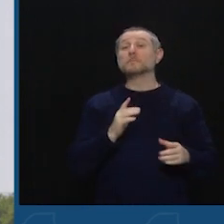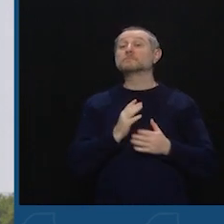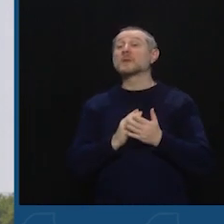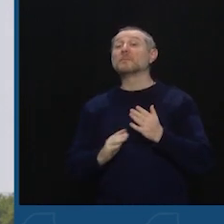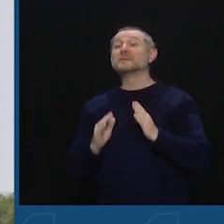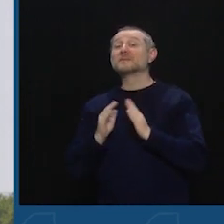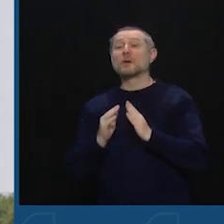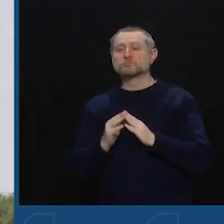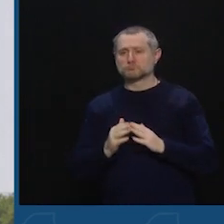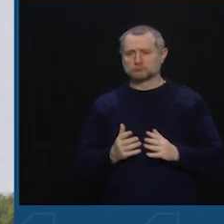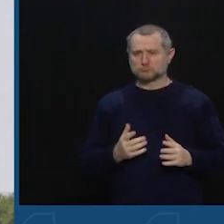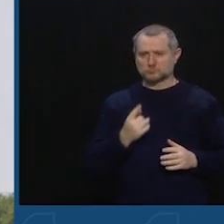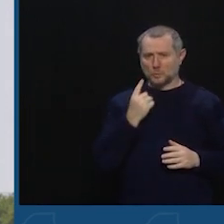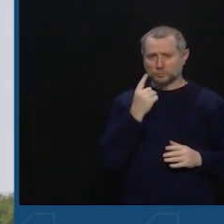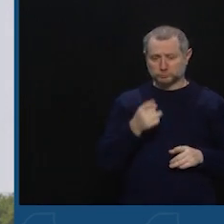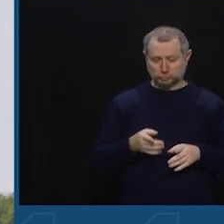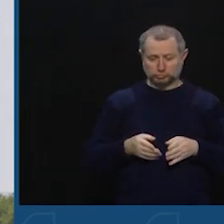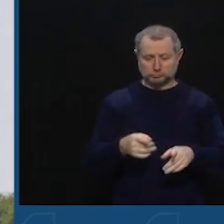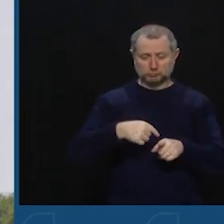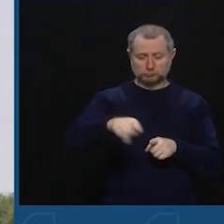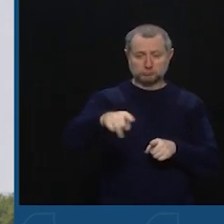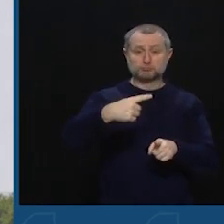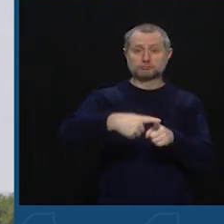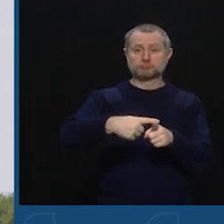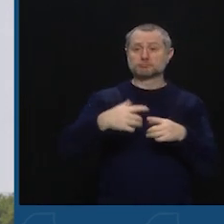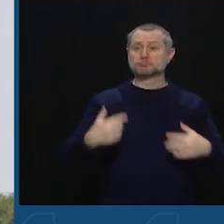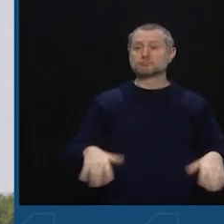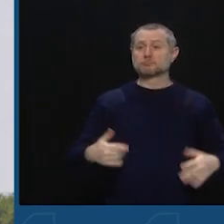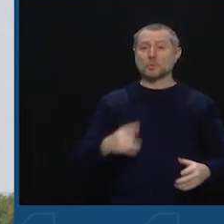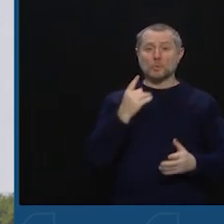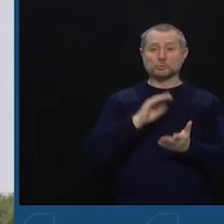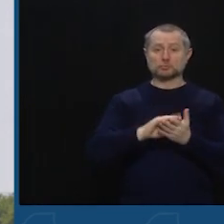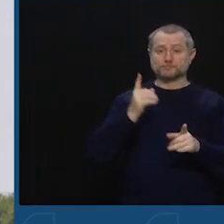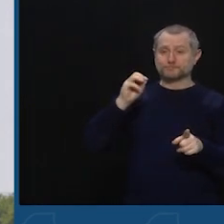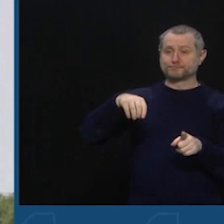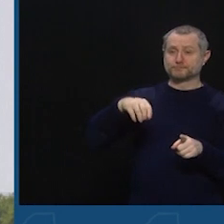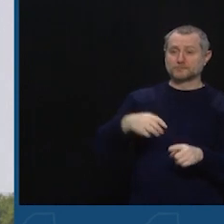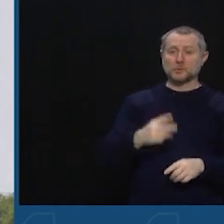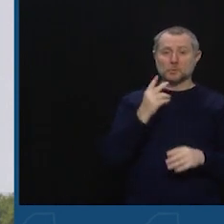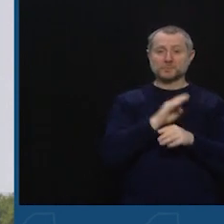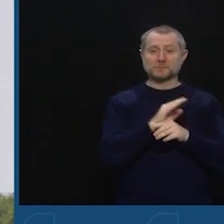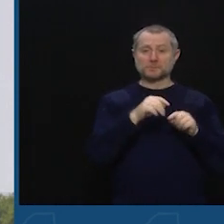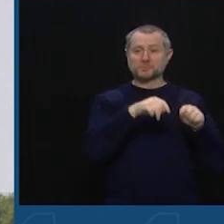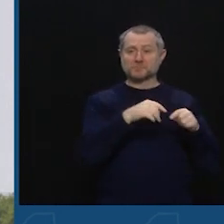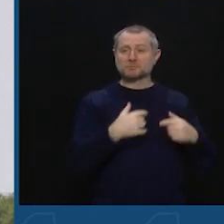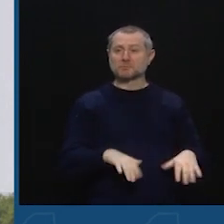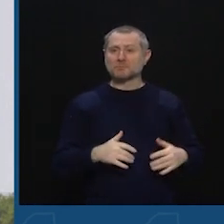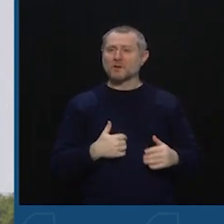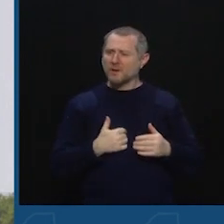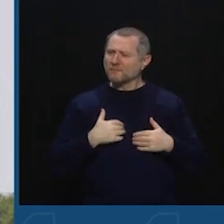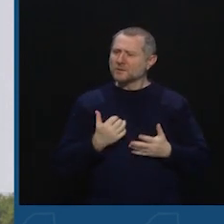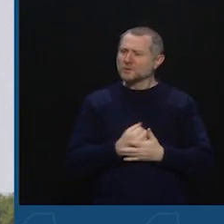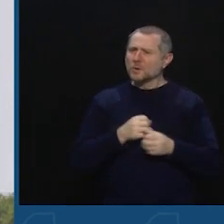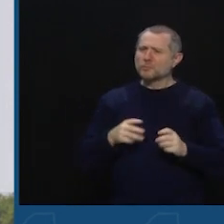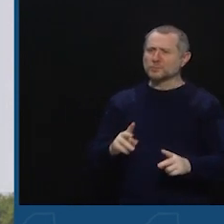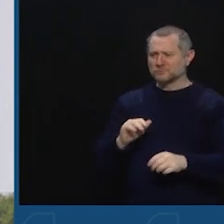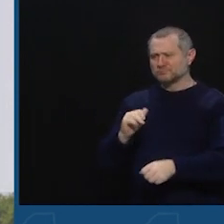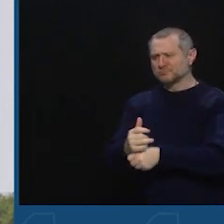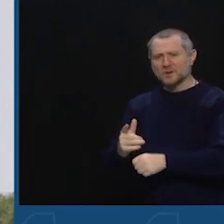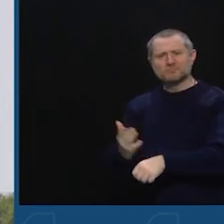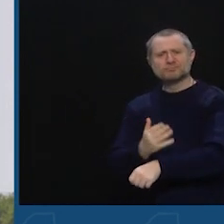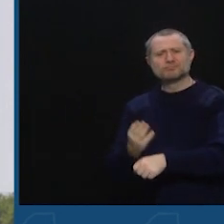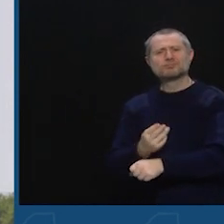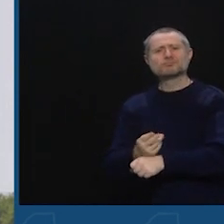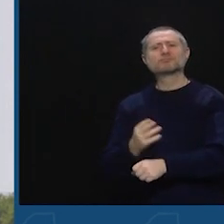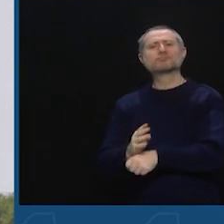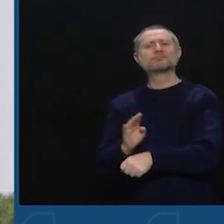streets and a fire station and maybe a school and a police station and a couple little businesses. They deserve to have the chance to be revitalized as well. So we're going to scale